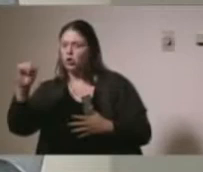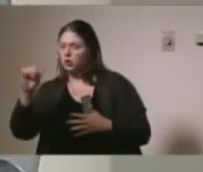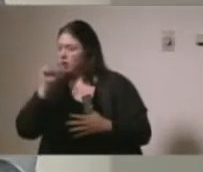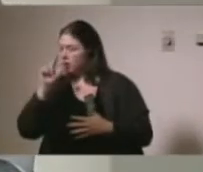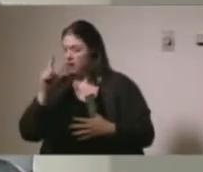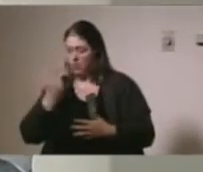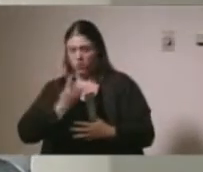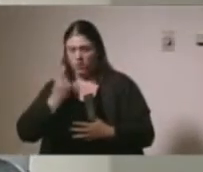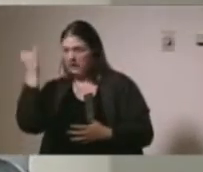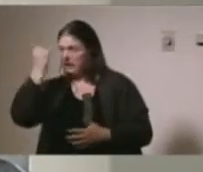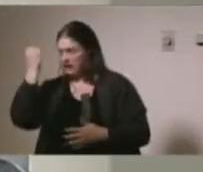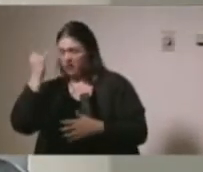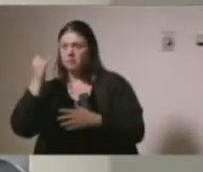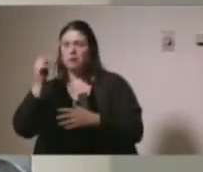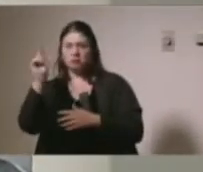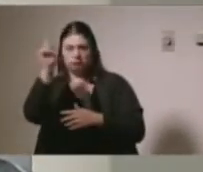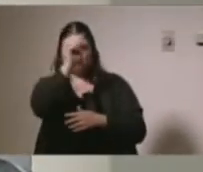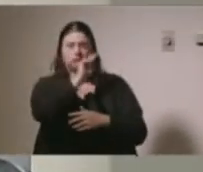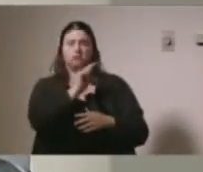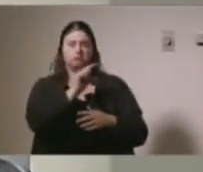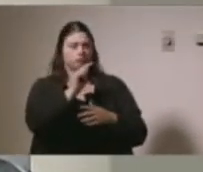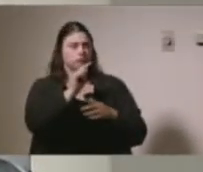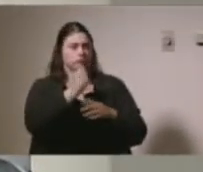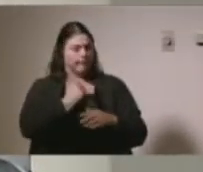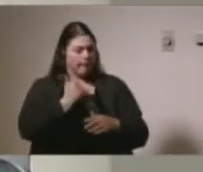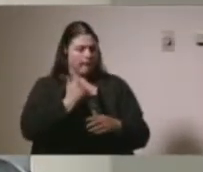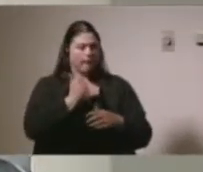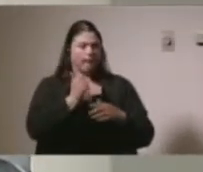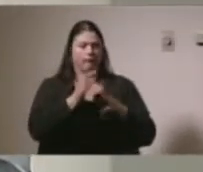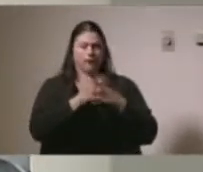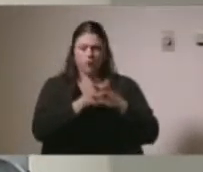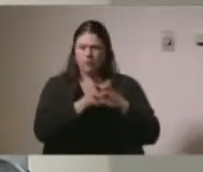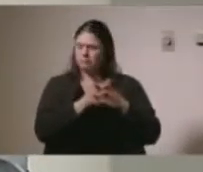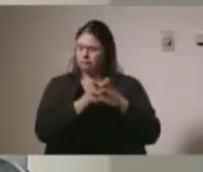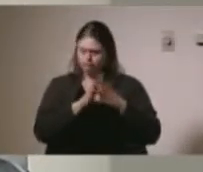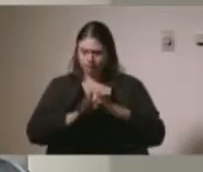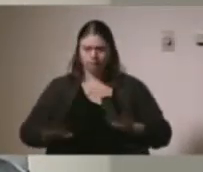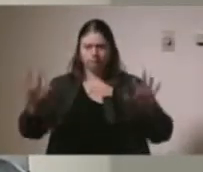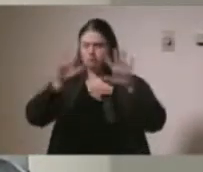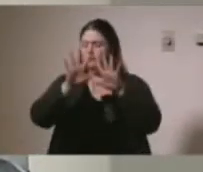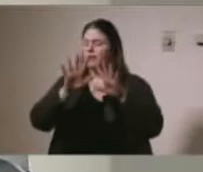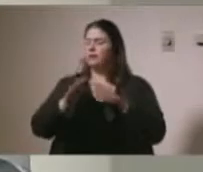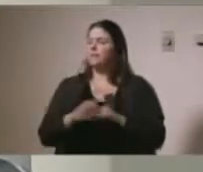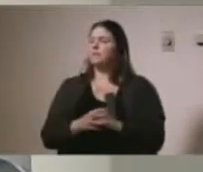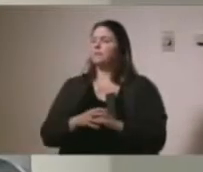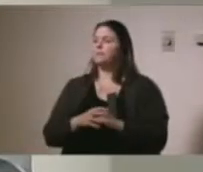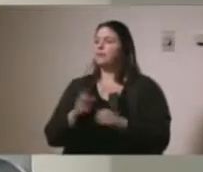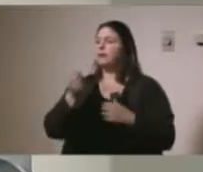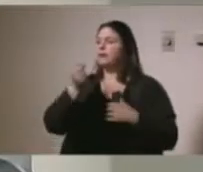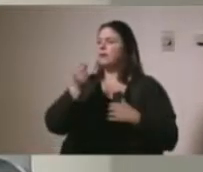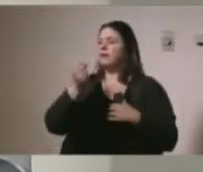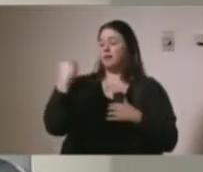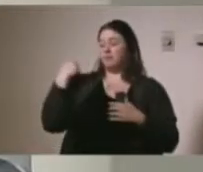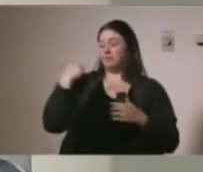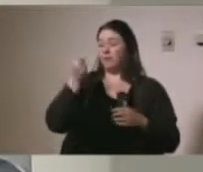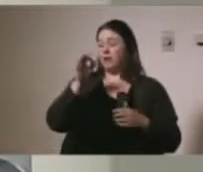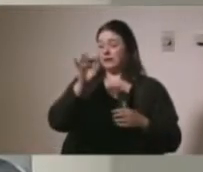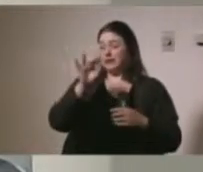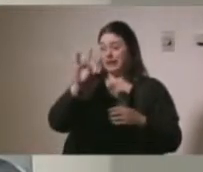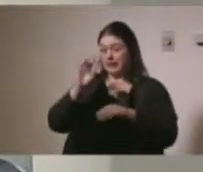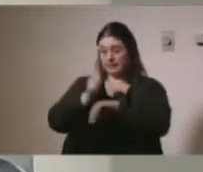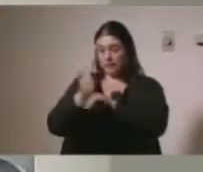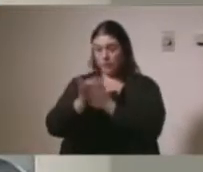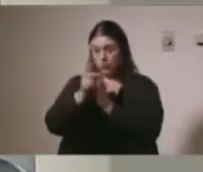So after the transformation into a shareholder corporation in 1998 of the postal system, a